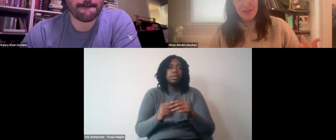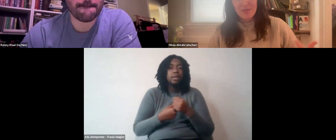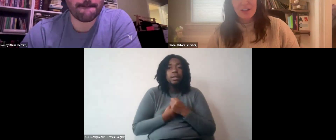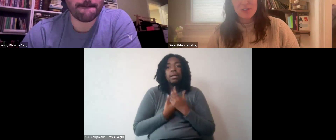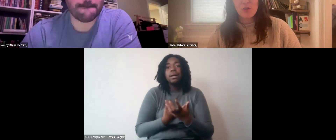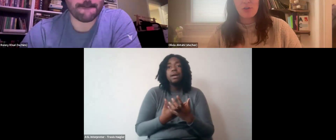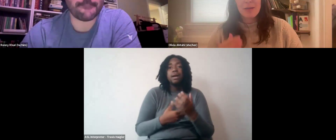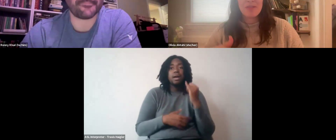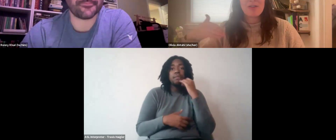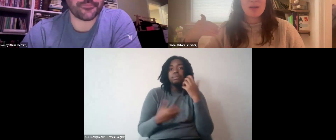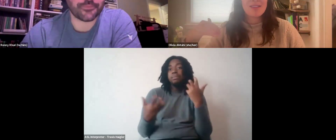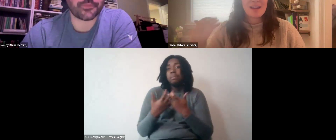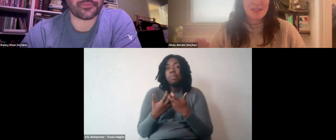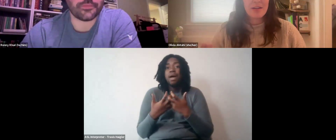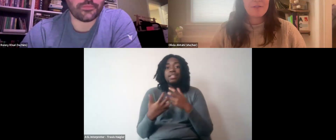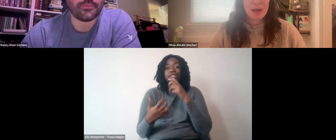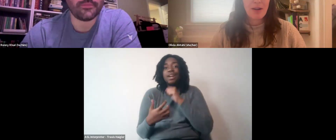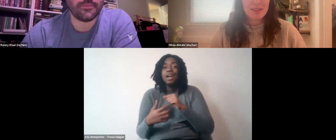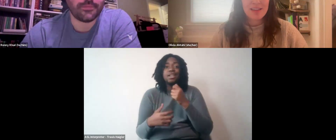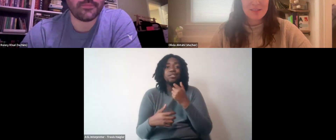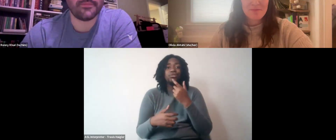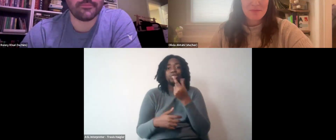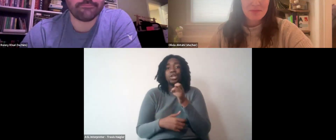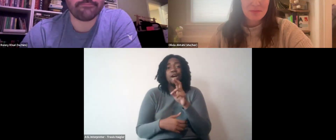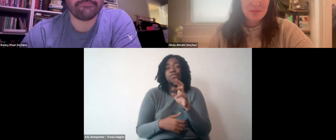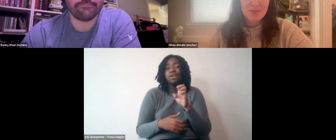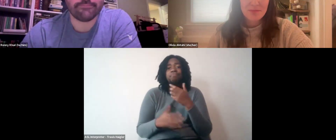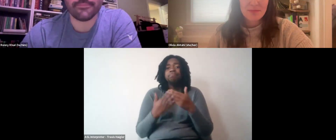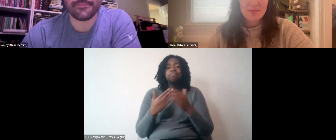category it happens to fall into, great, but that's always secondary for my process.